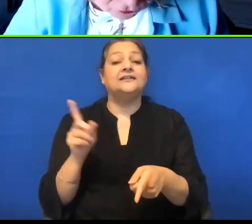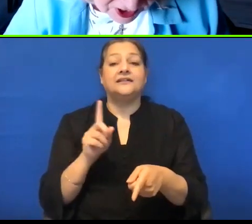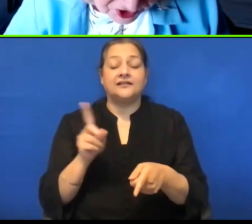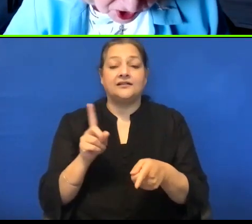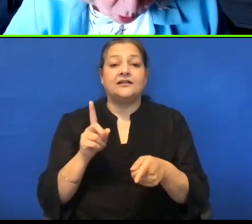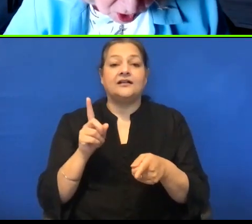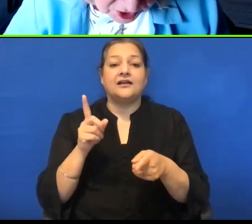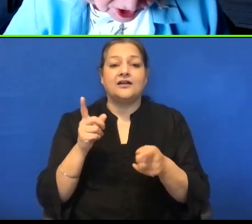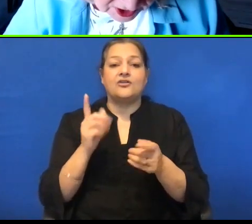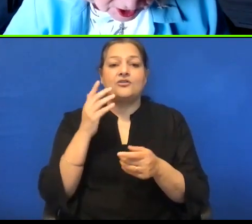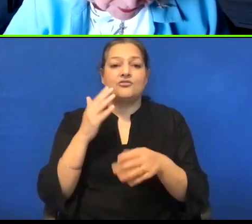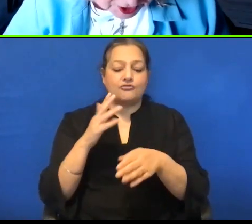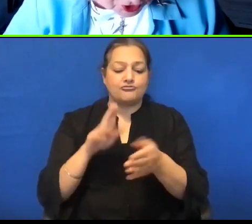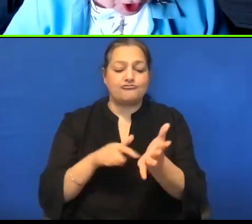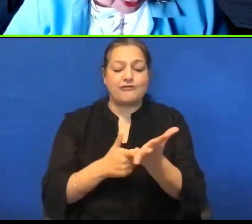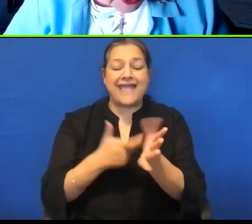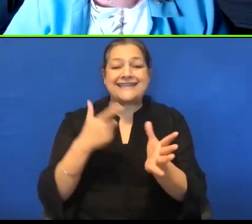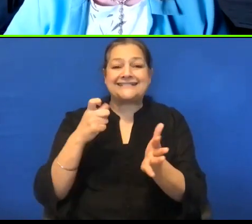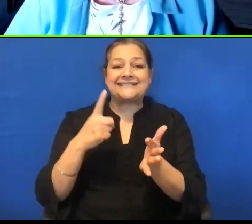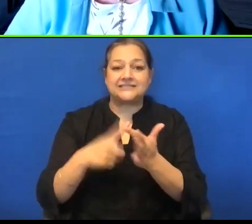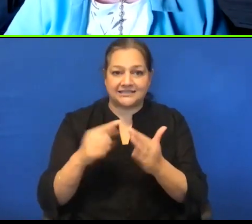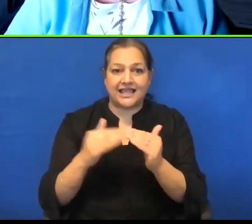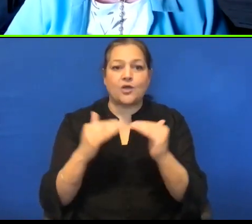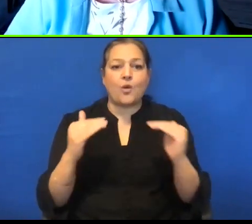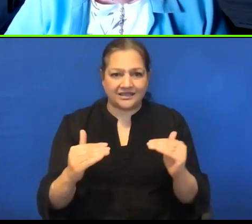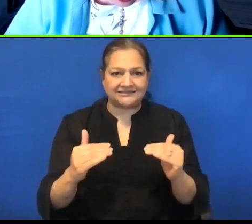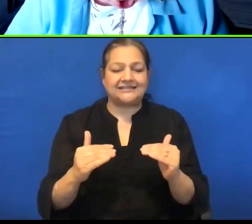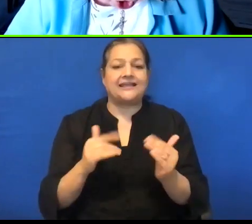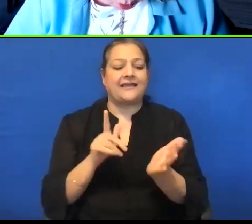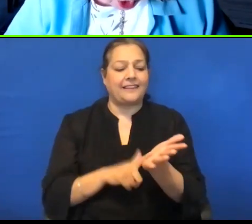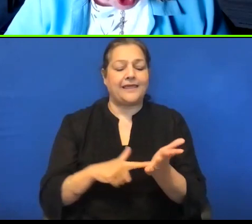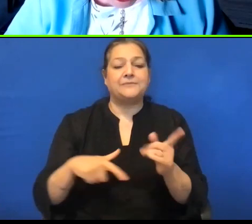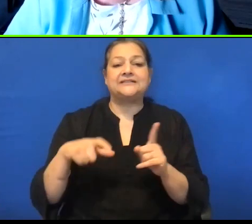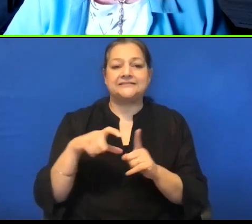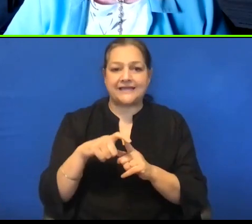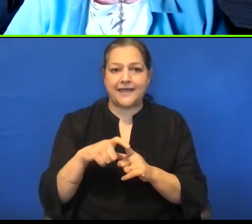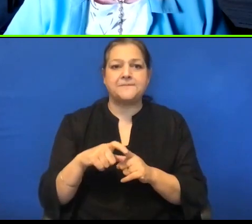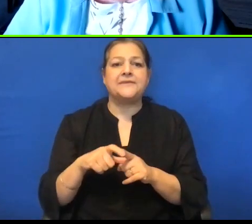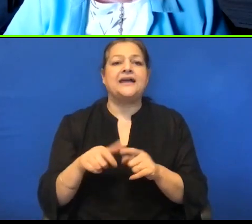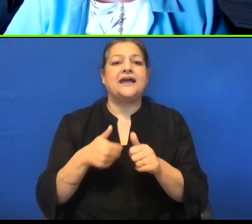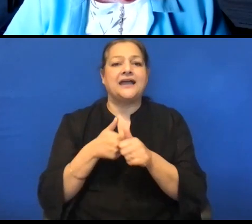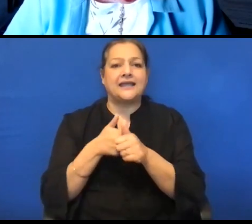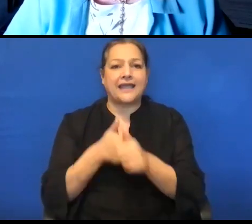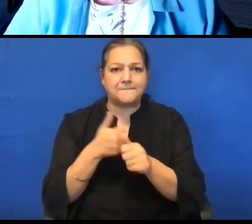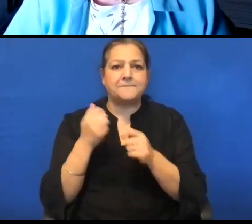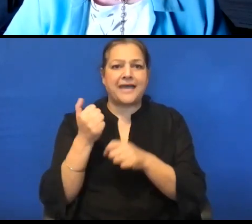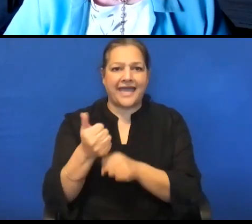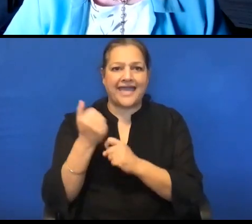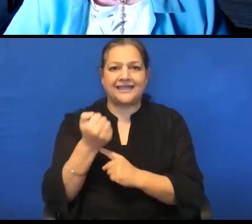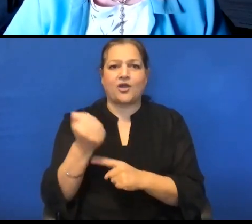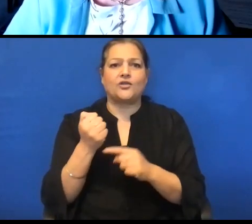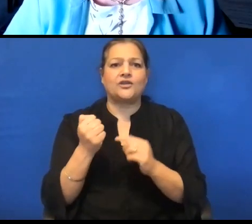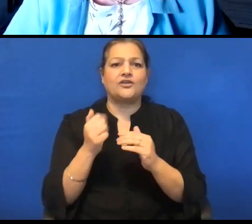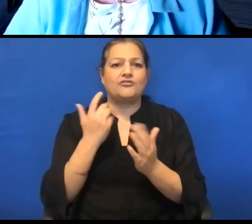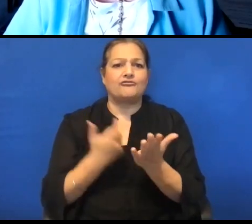focusing on race equality, and it's being hosted by the Lib Dem campaign for racial equality. So please be joined